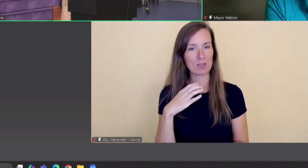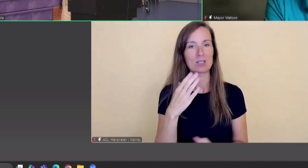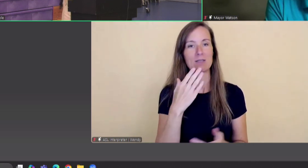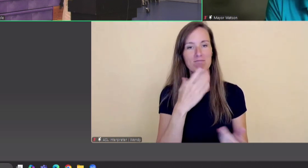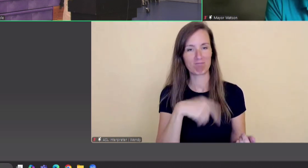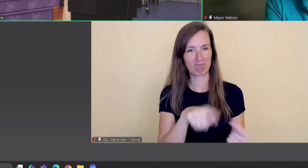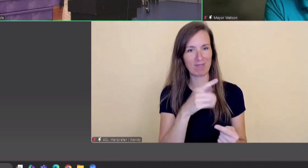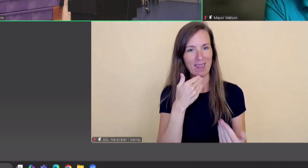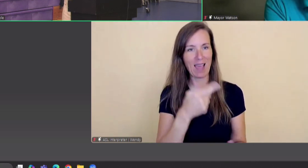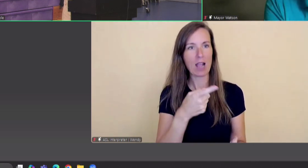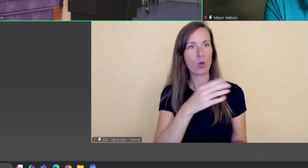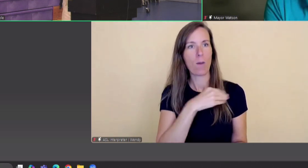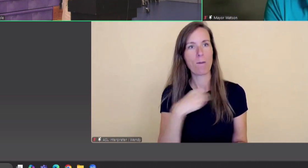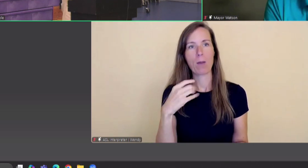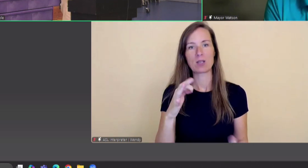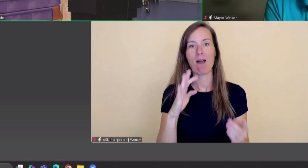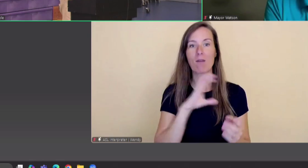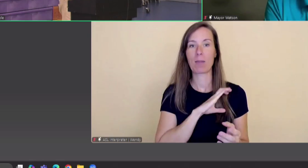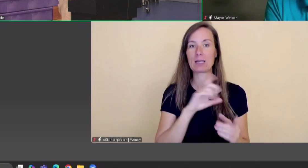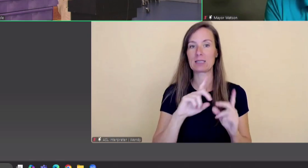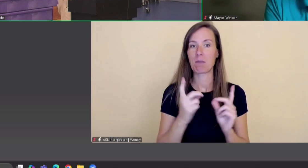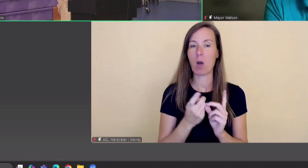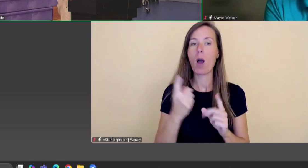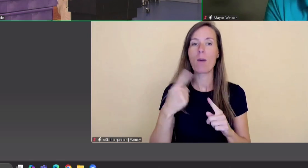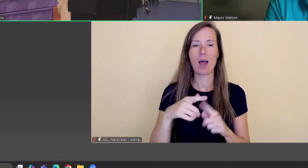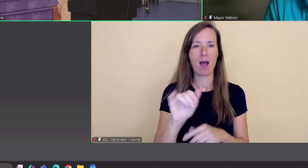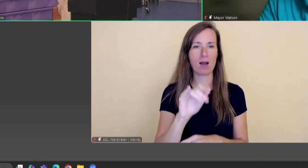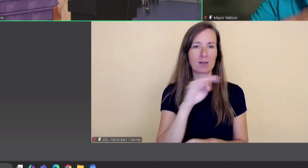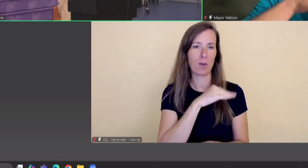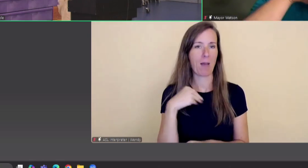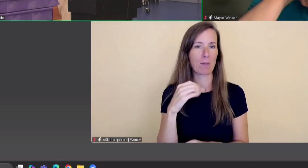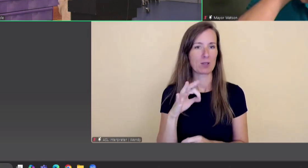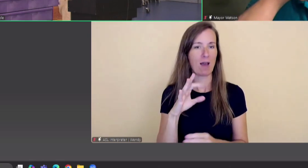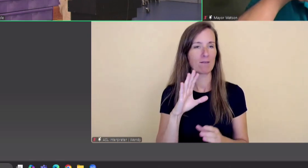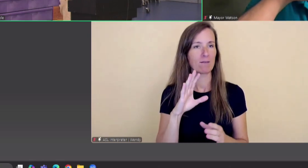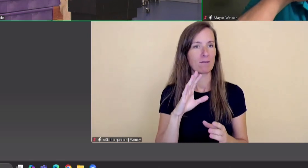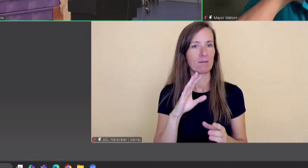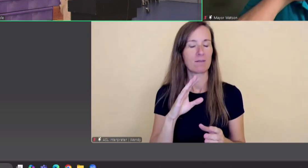and members of our community. It's good to see you all this evening.